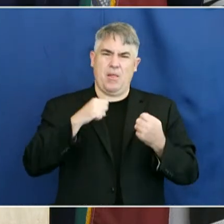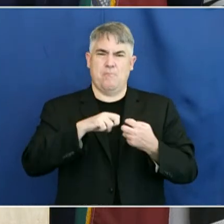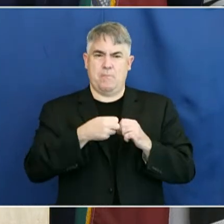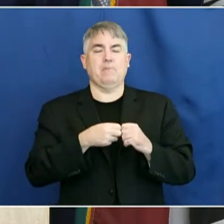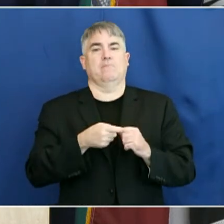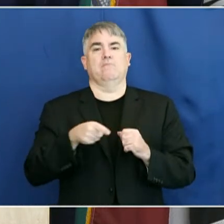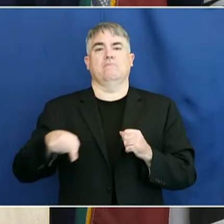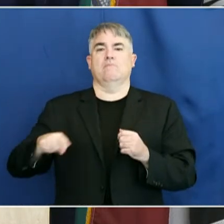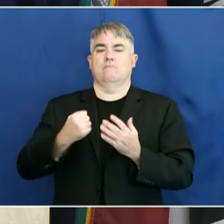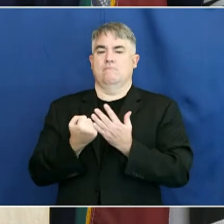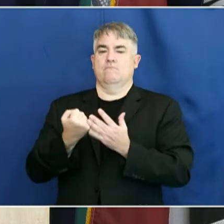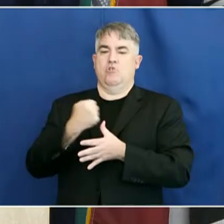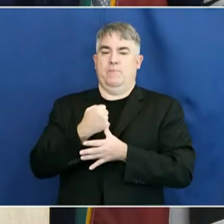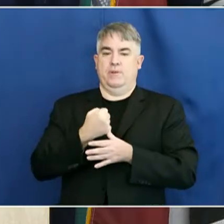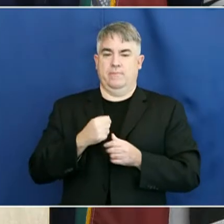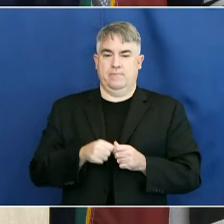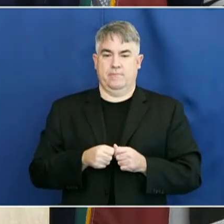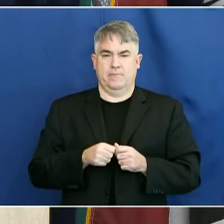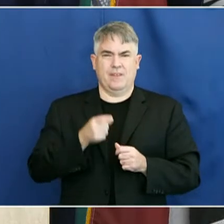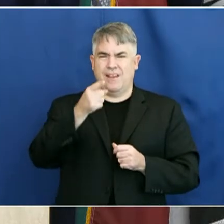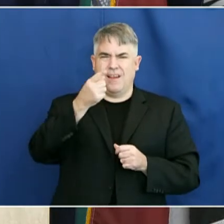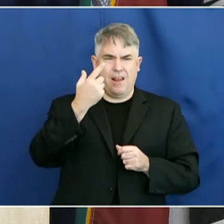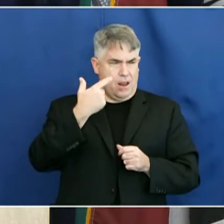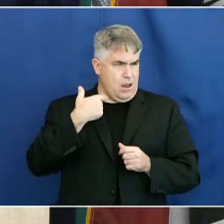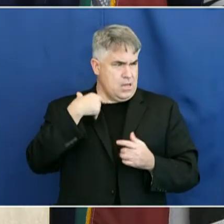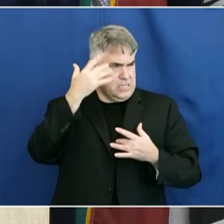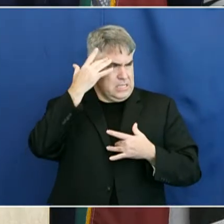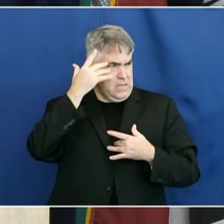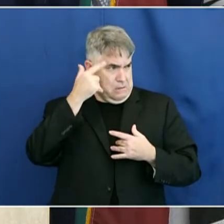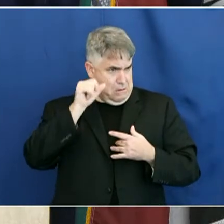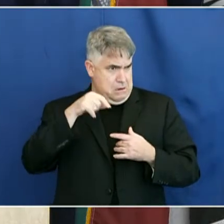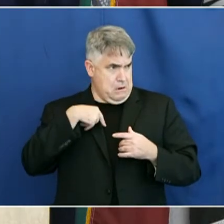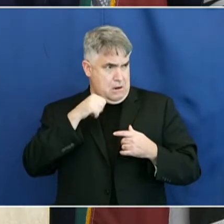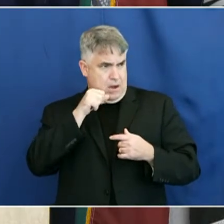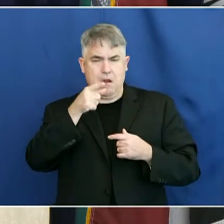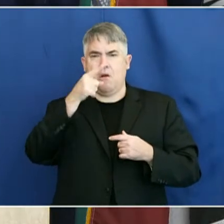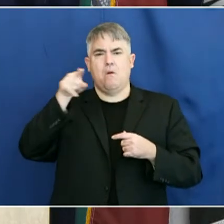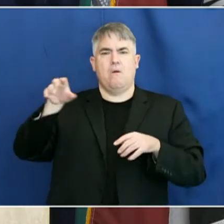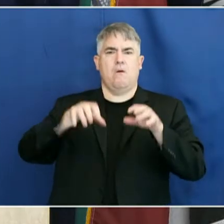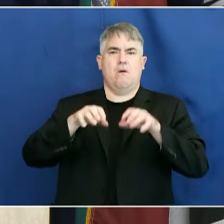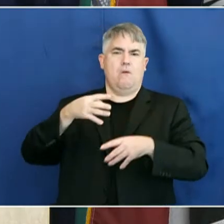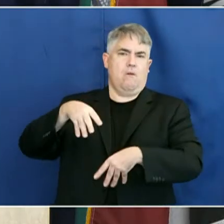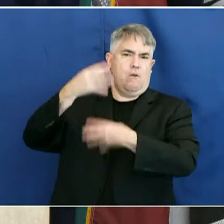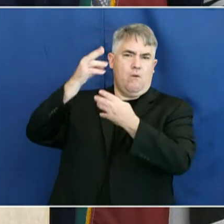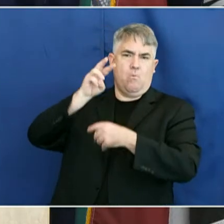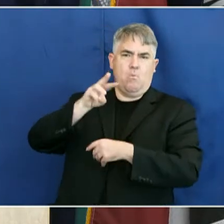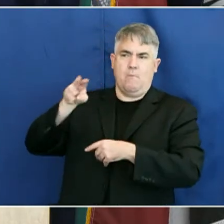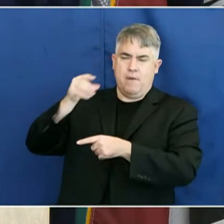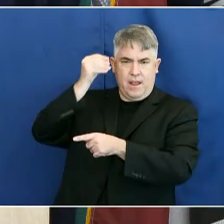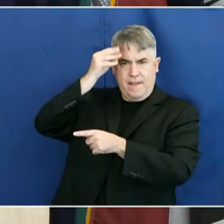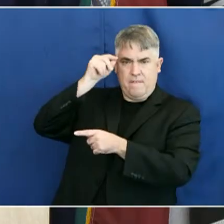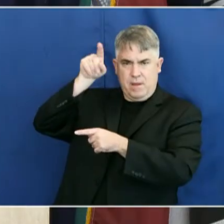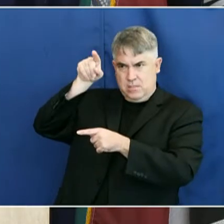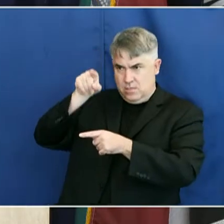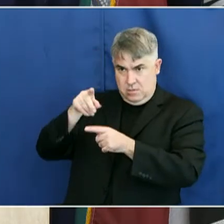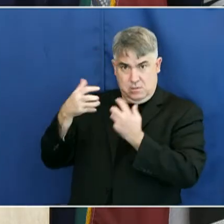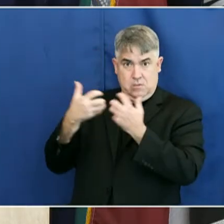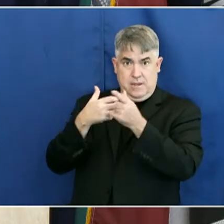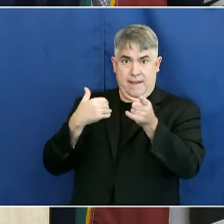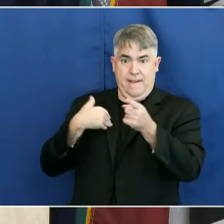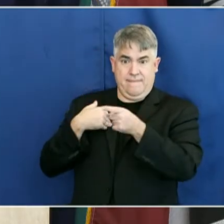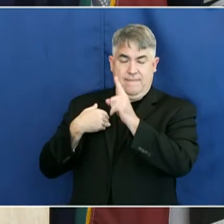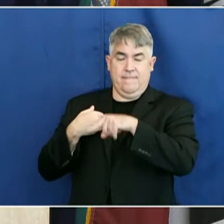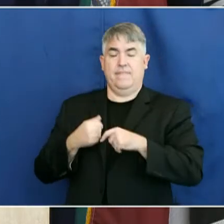website the documentation that someone will need to make, will need to have if they show up for an appointment with one of these conditions. We're going